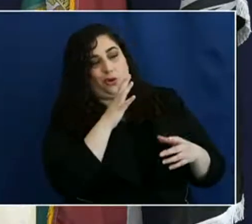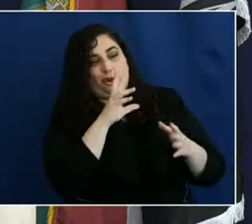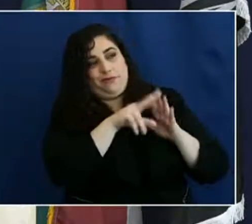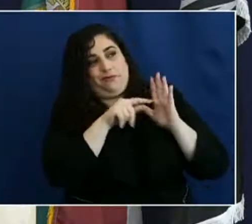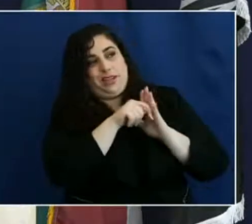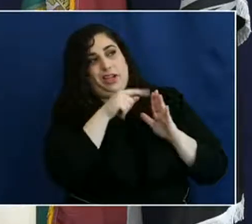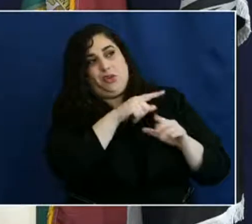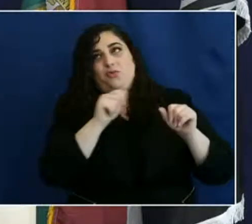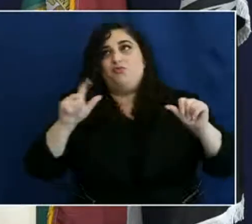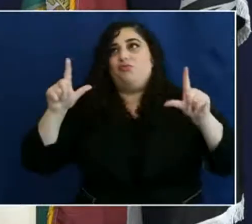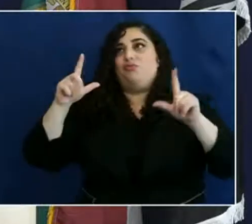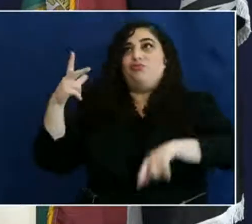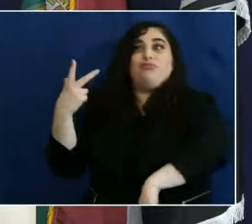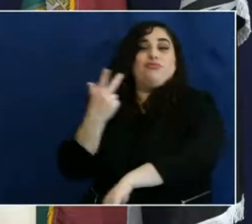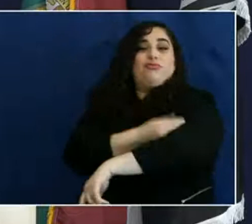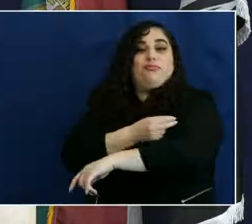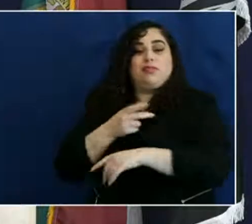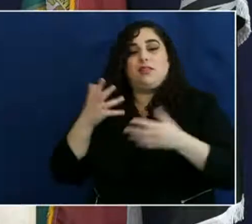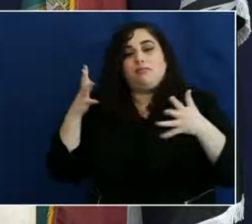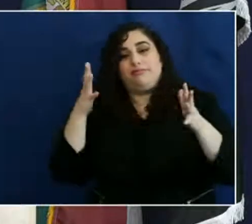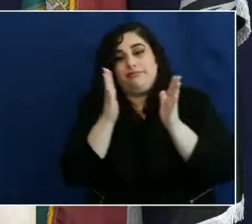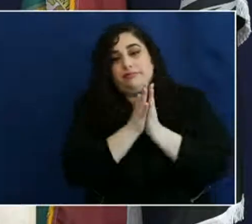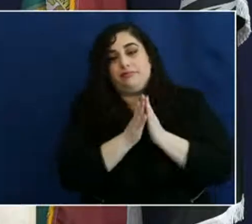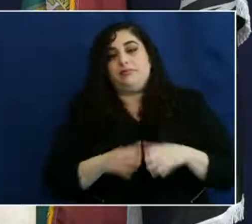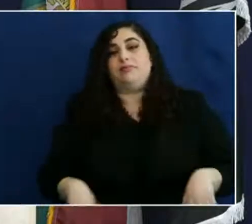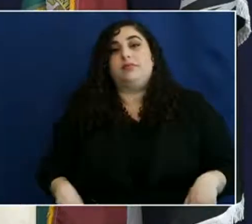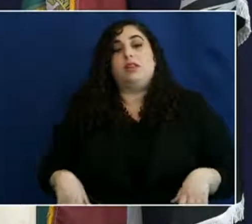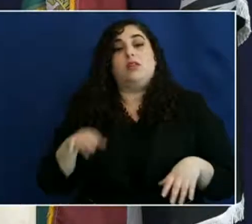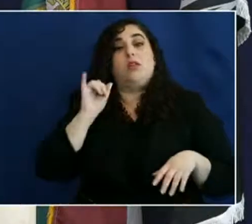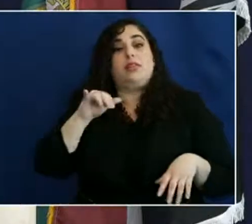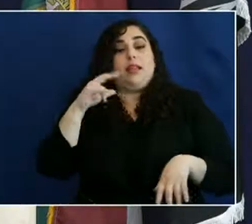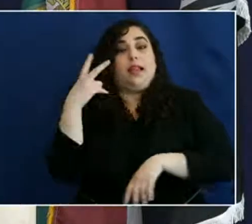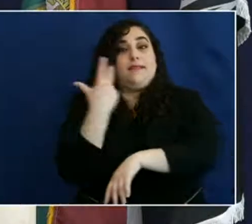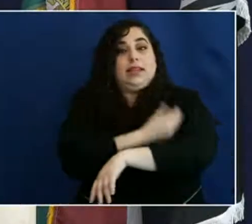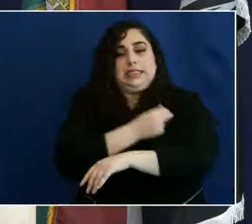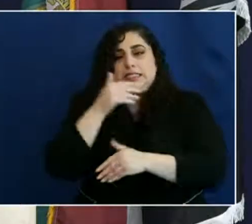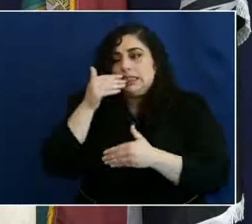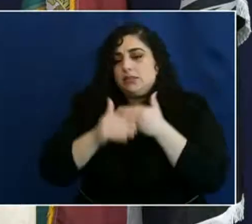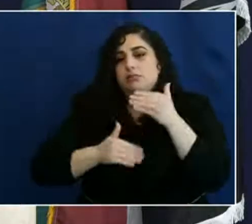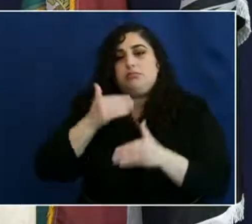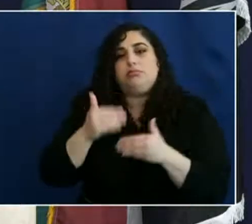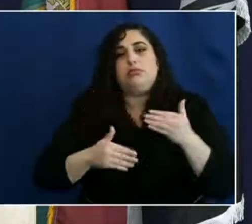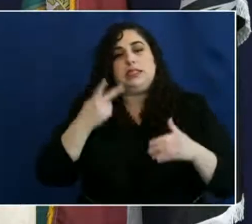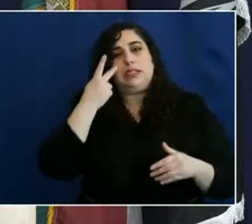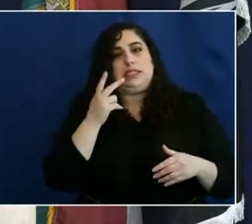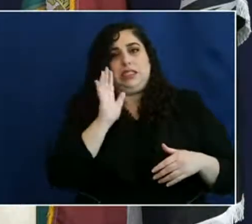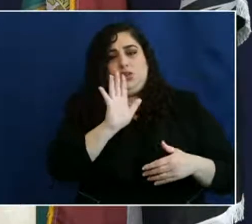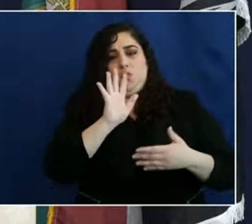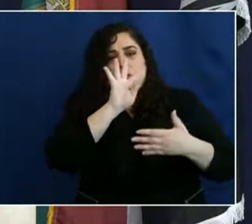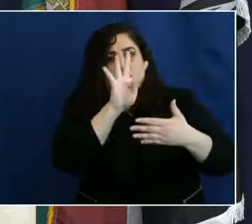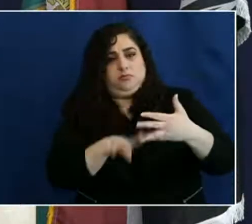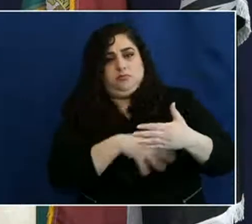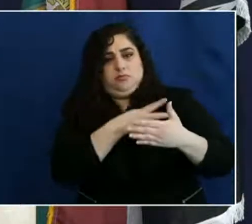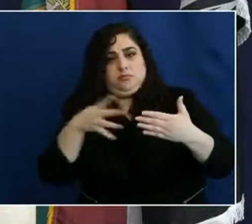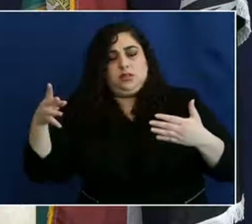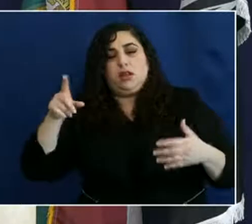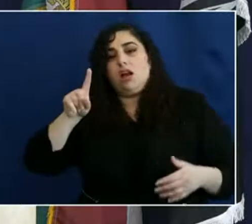the vaccine administration pace. Looking at your vaccine dashboard here, it says you have